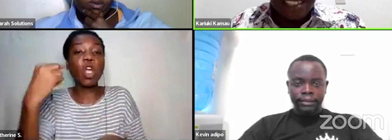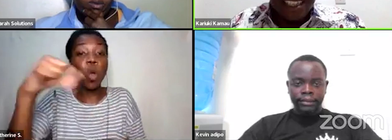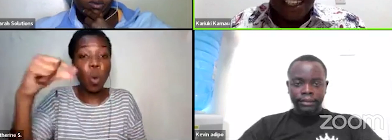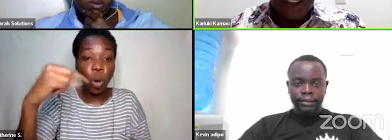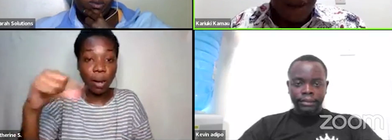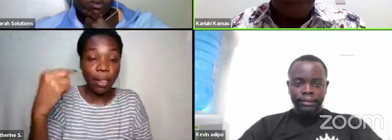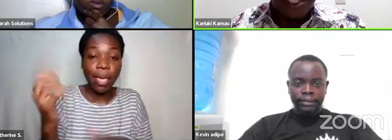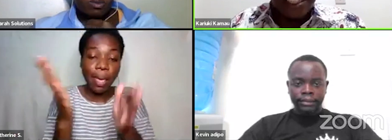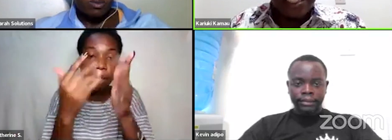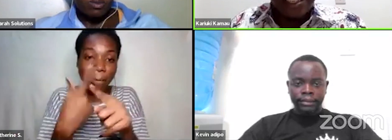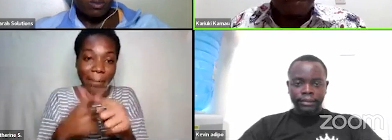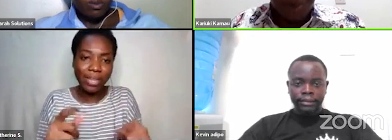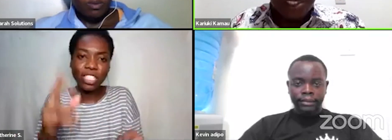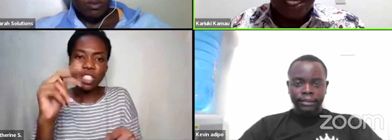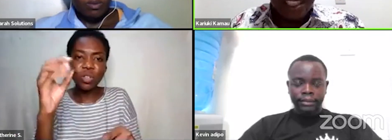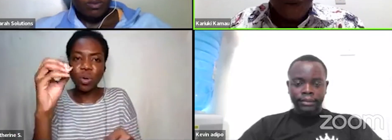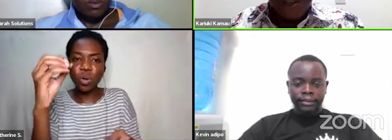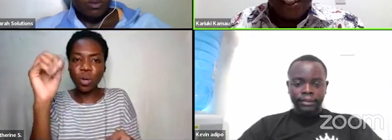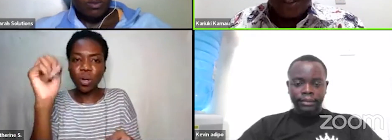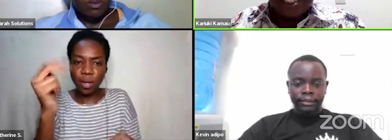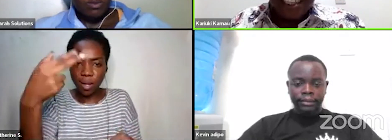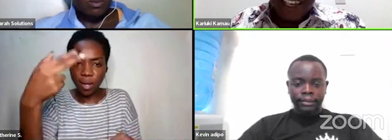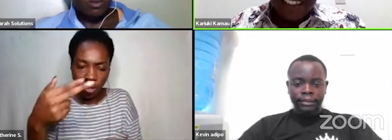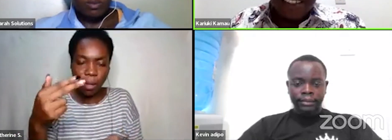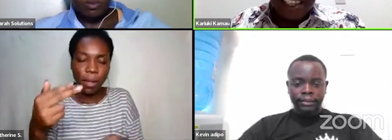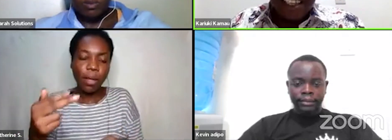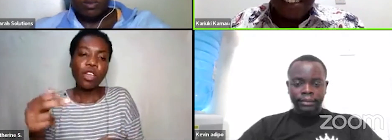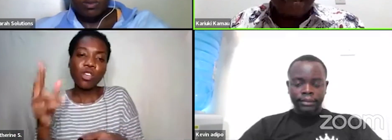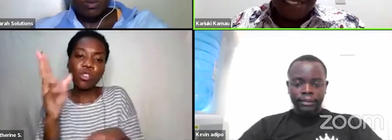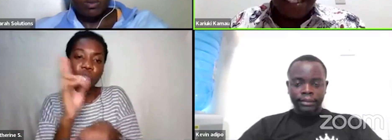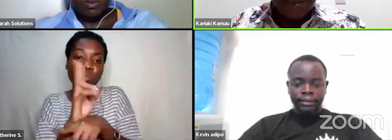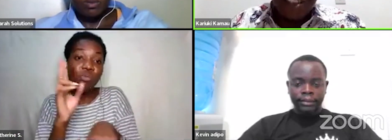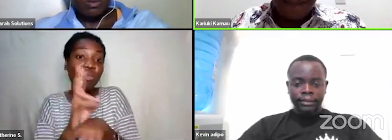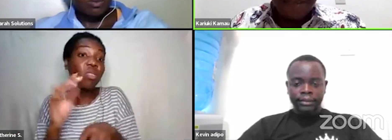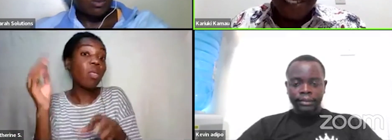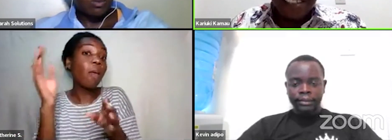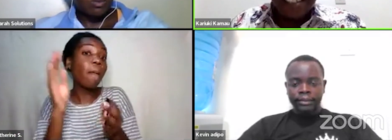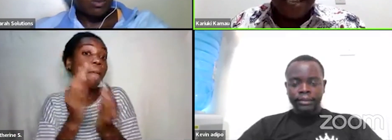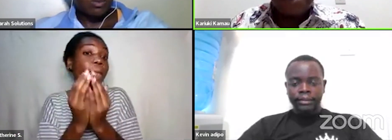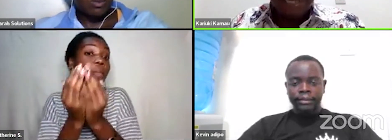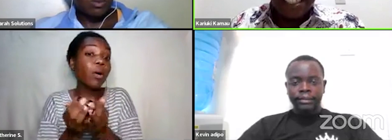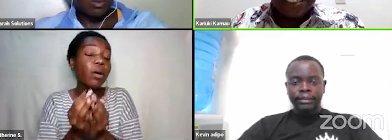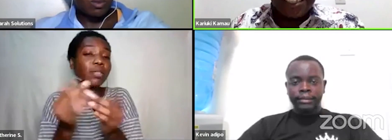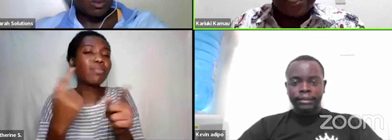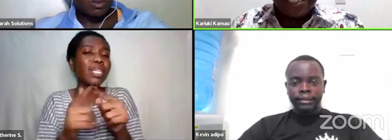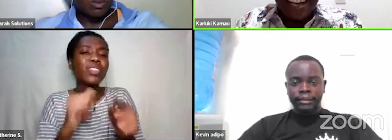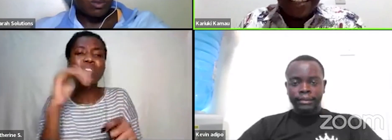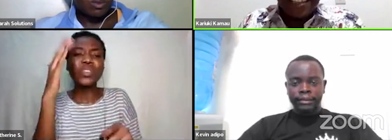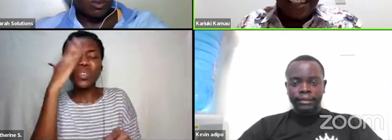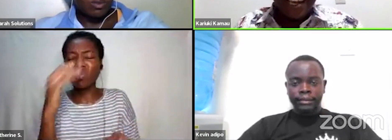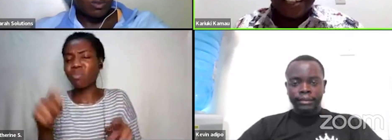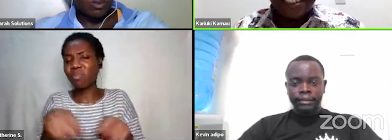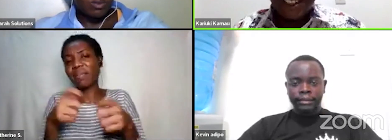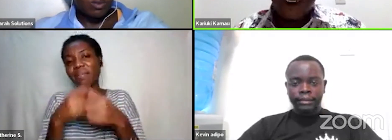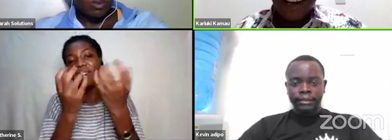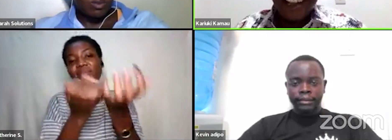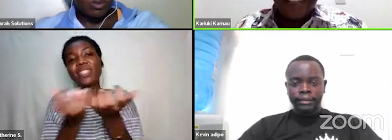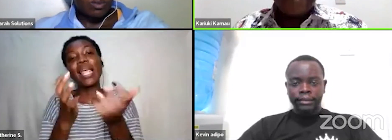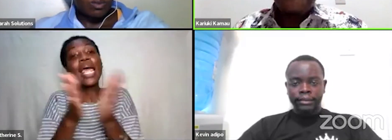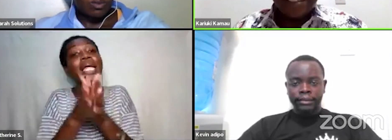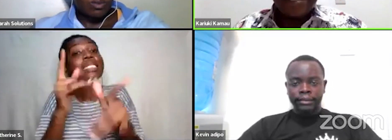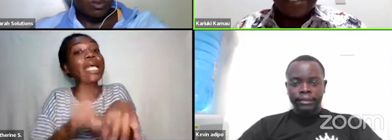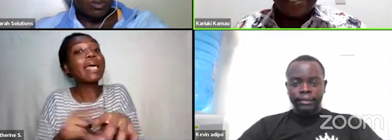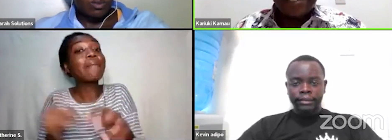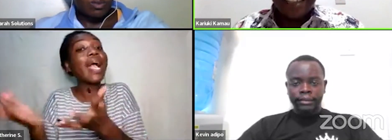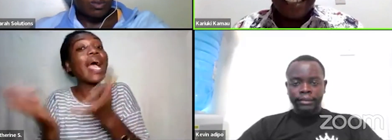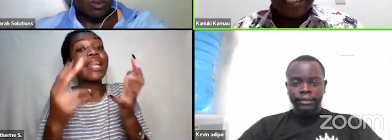but Noah boarded the boat without realizing he is messing with their business. And immediately they carried Noah,